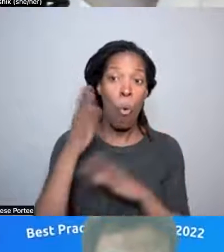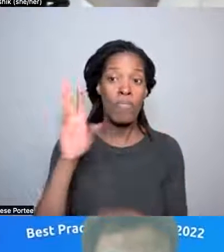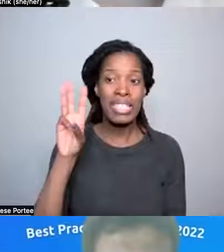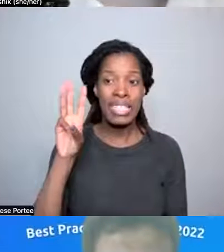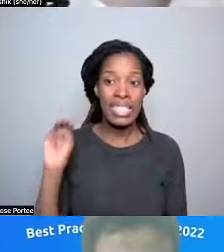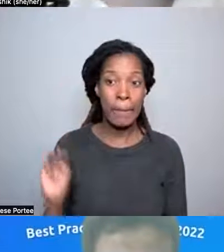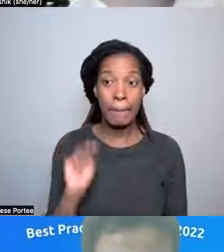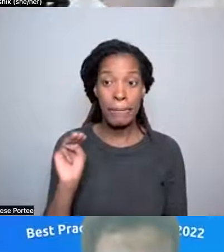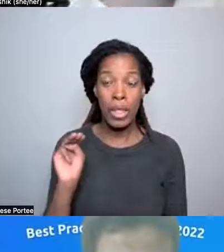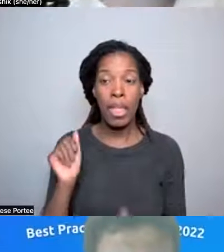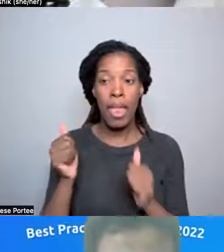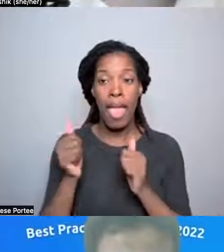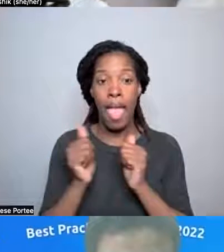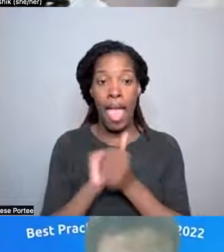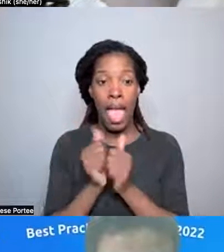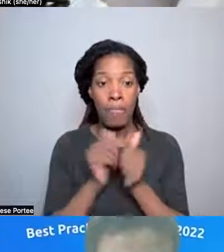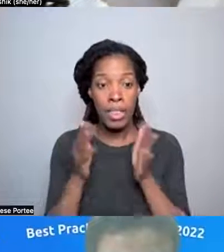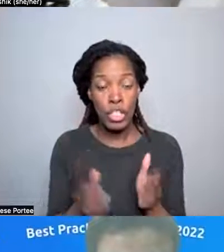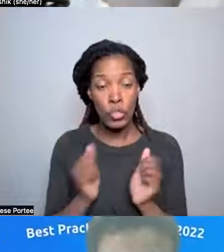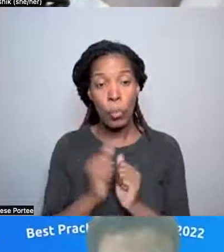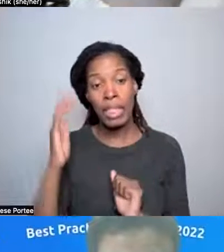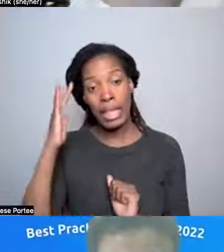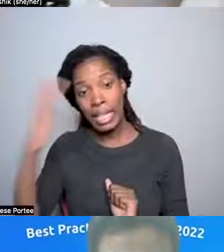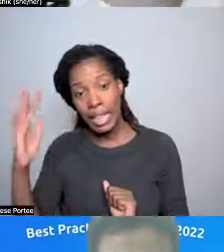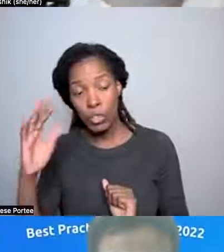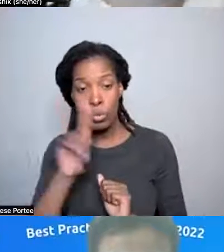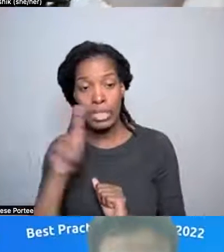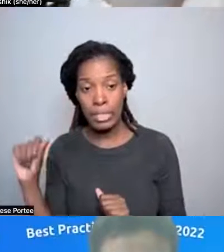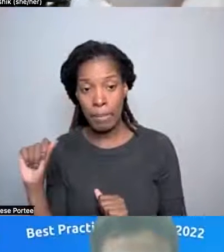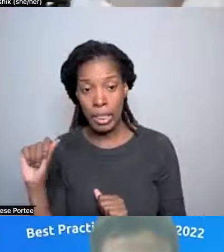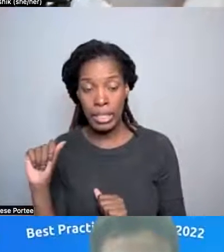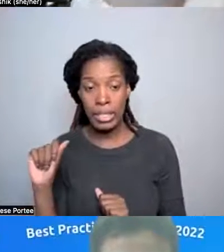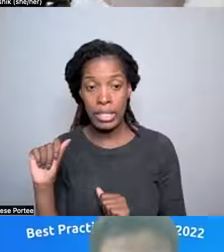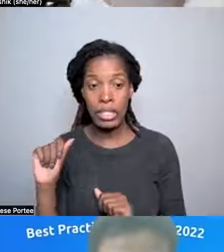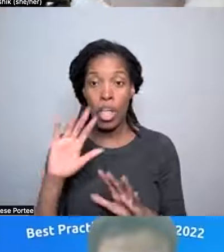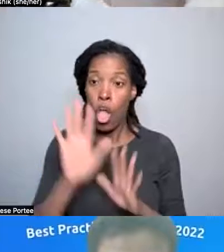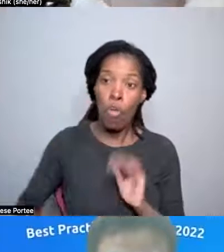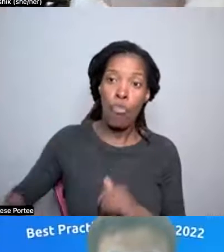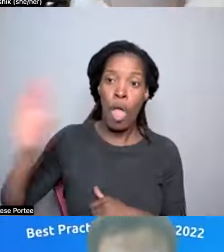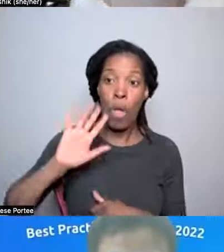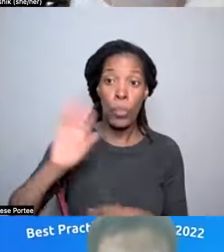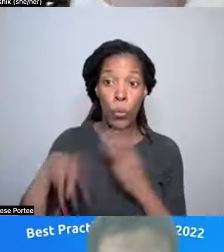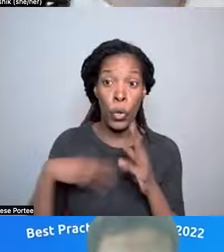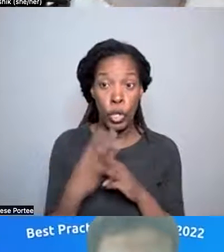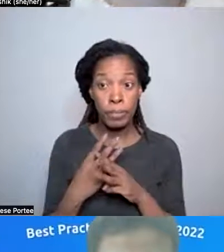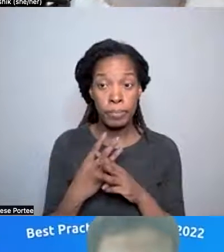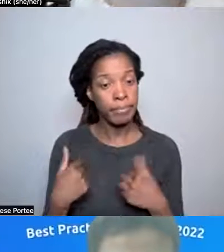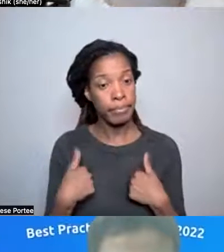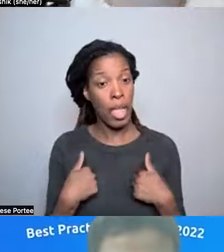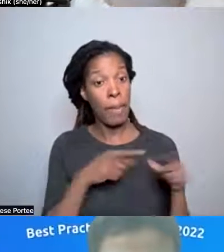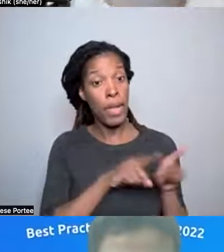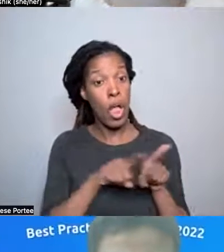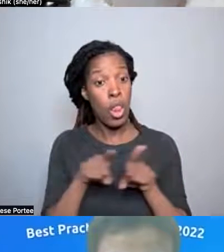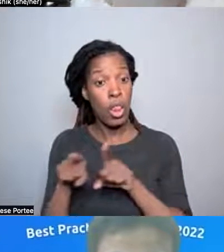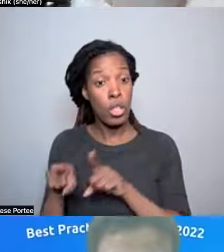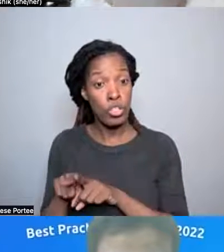million athletes with intellectual disabilities around the world. I am also